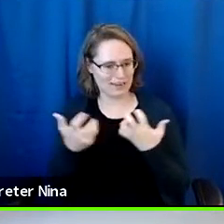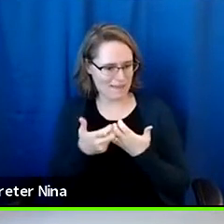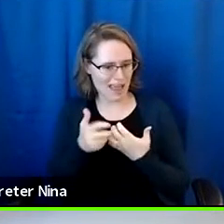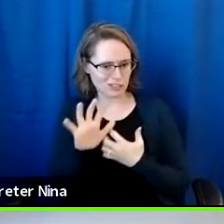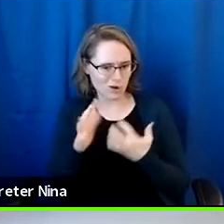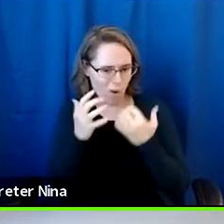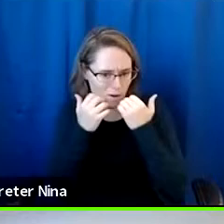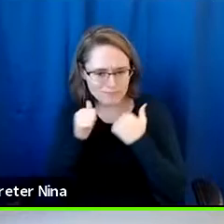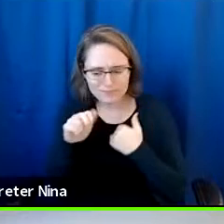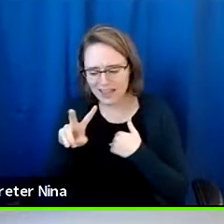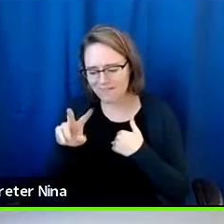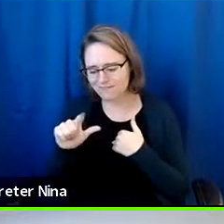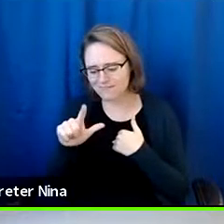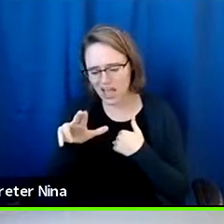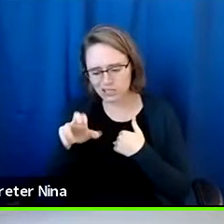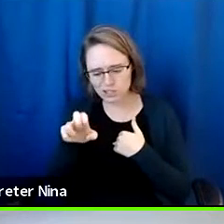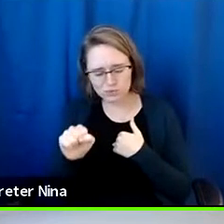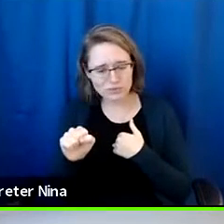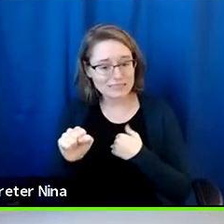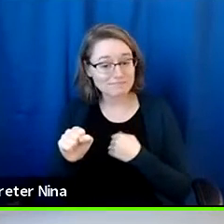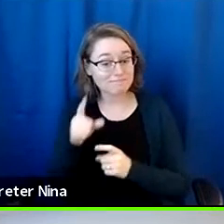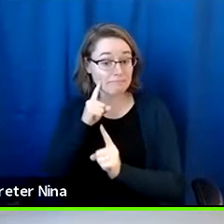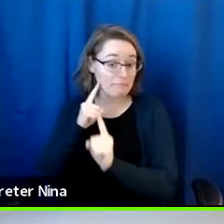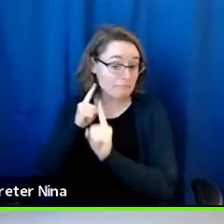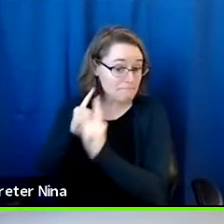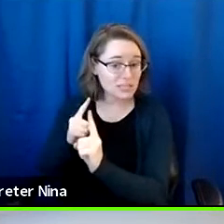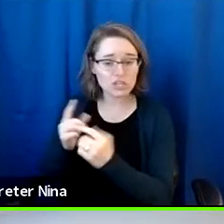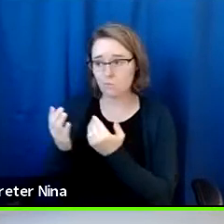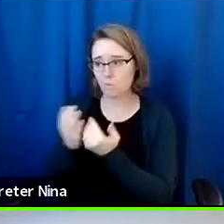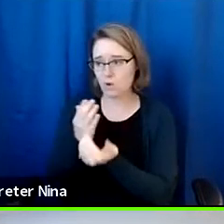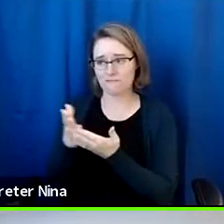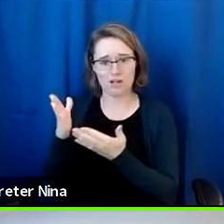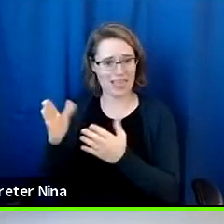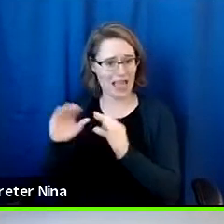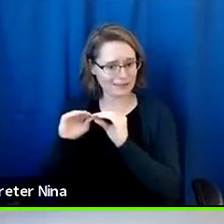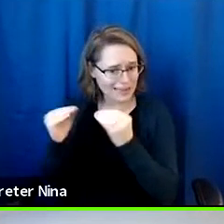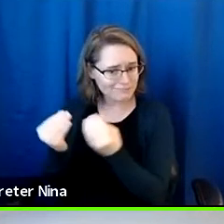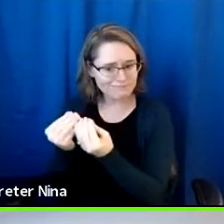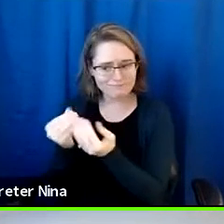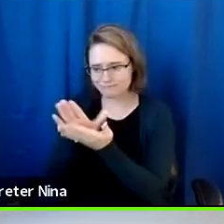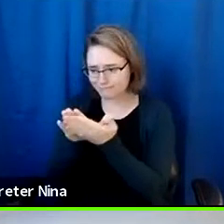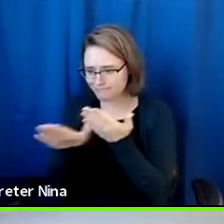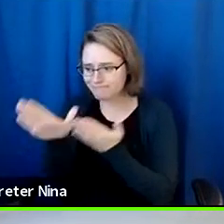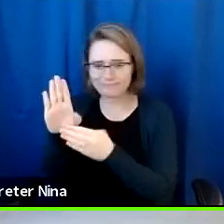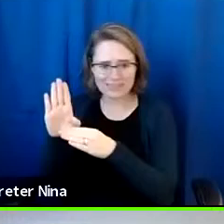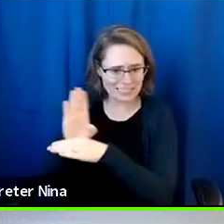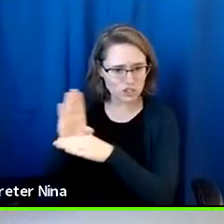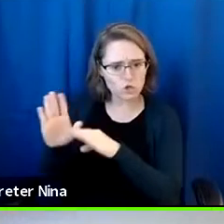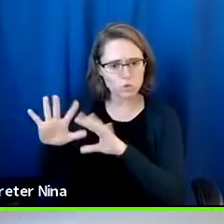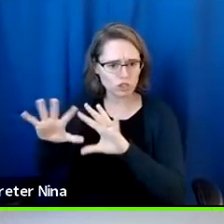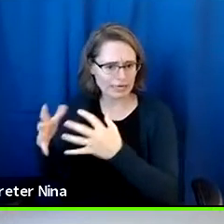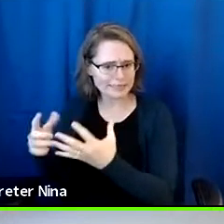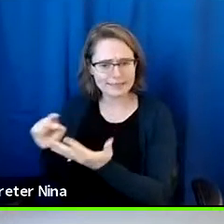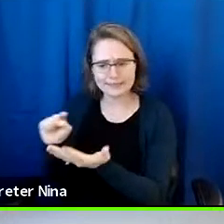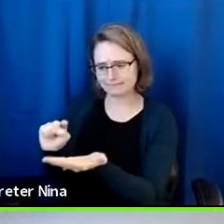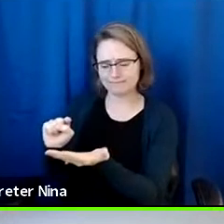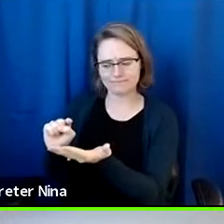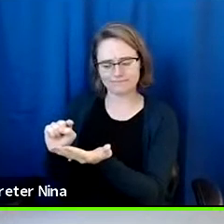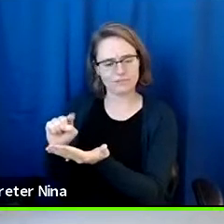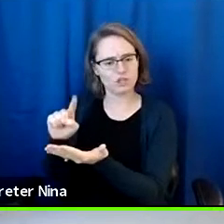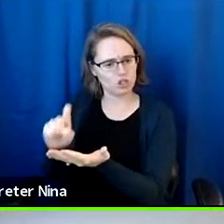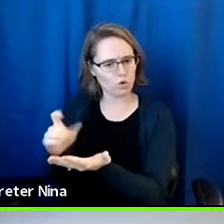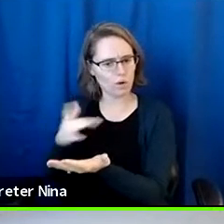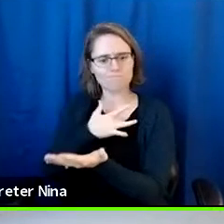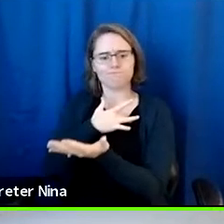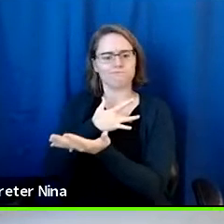values. The mission of whatever institution or place that you're looking at should resonate